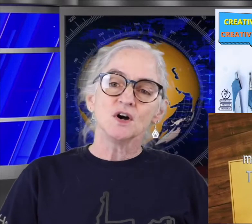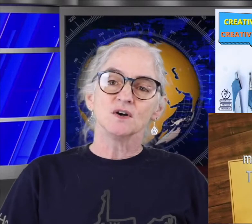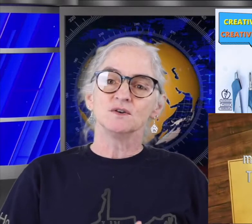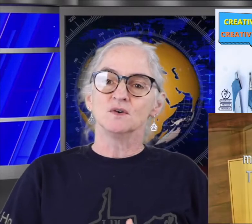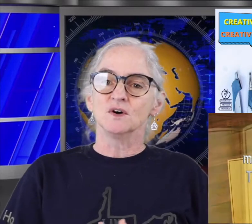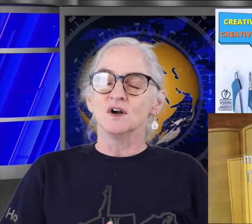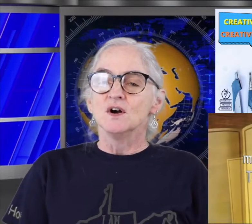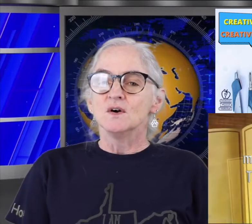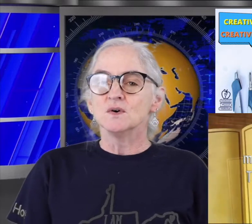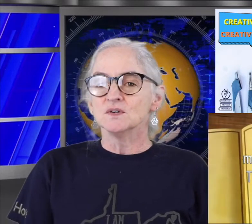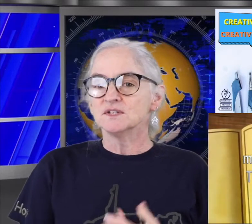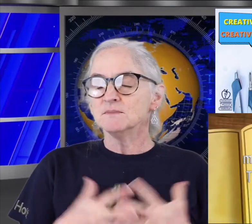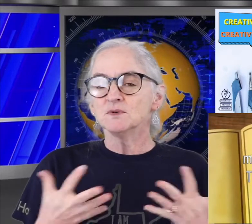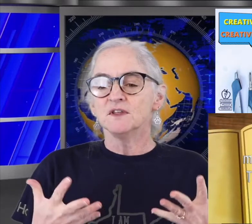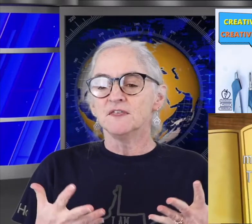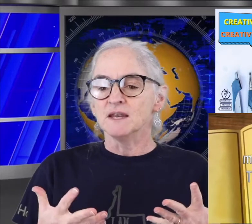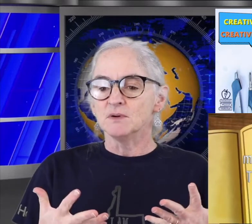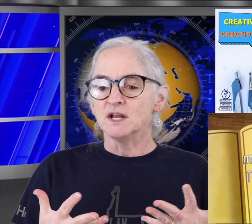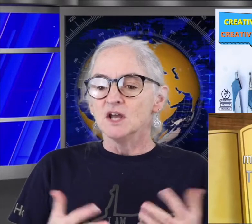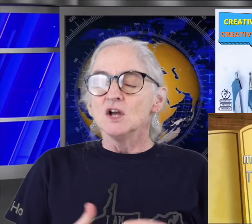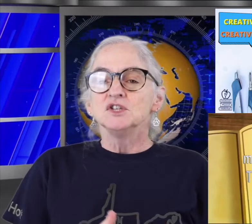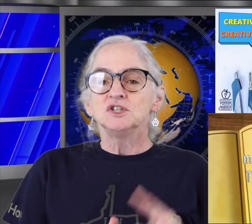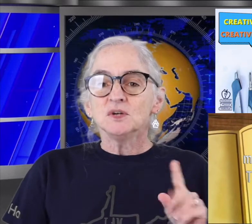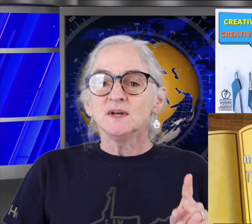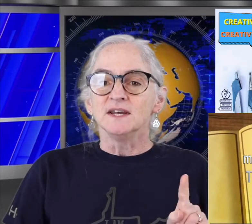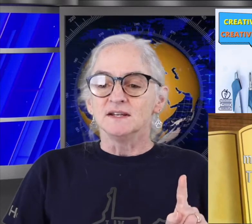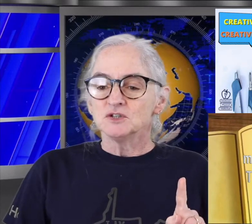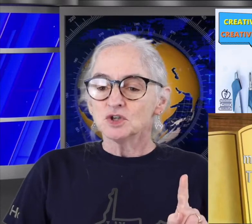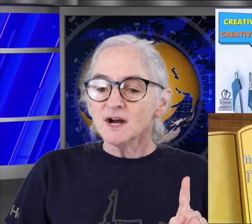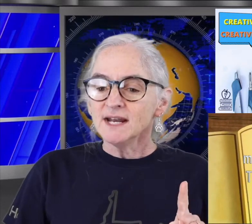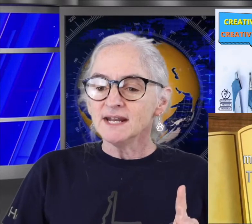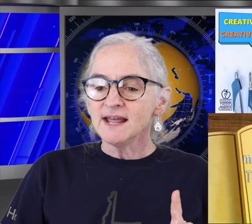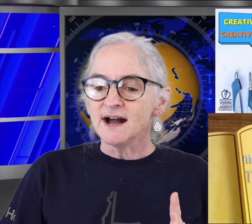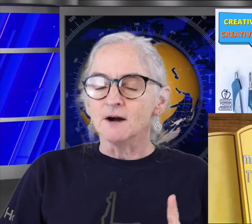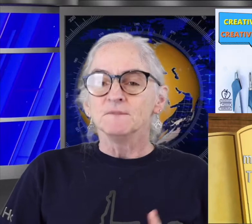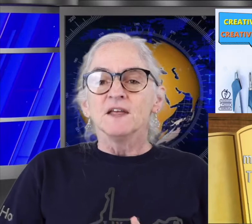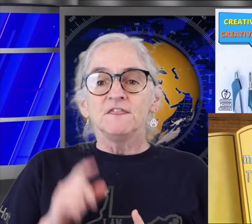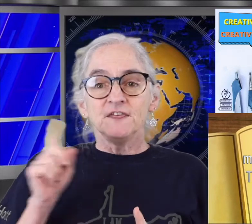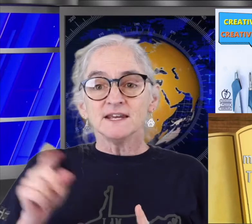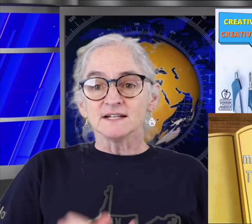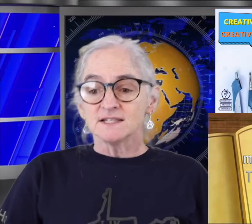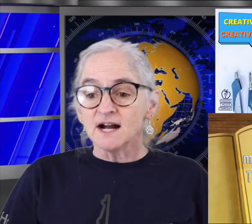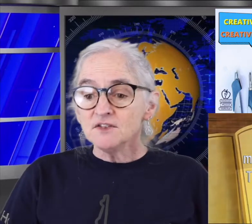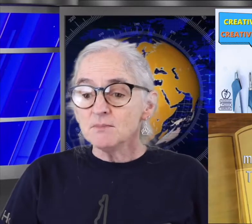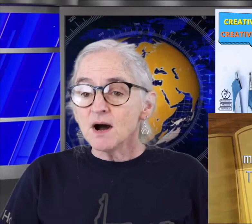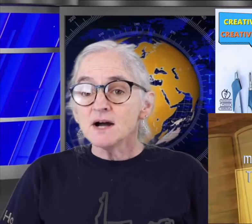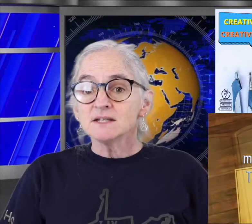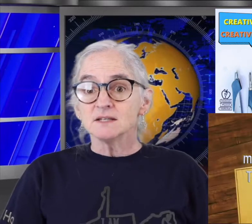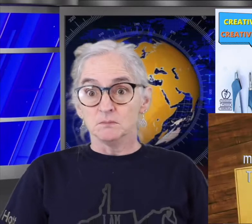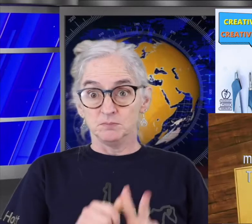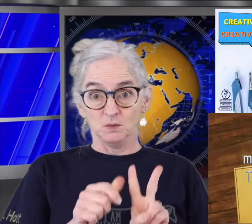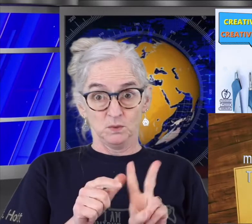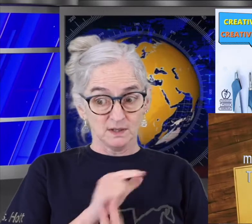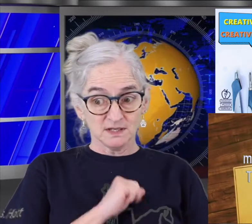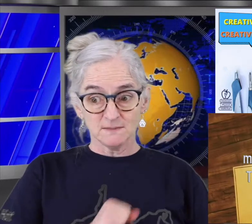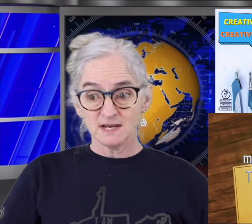or art, or some sort of thing, but doing it, trying it out. Think outside the box, be willing to make